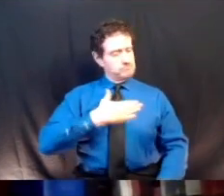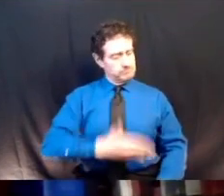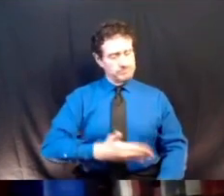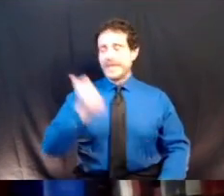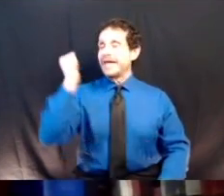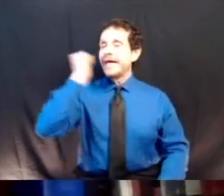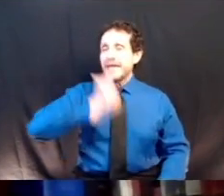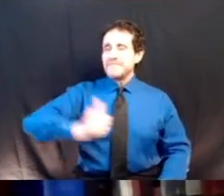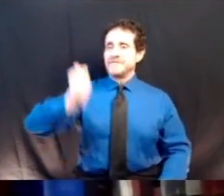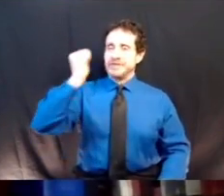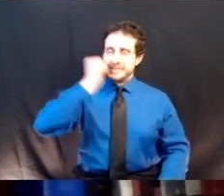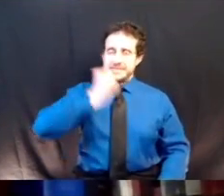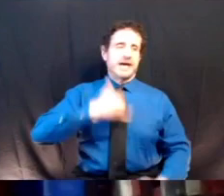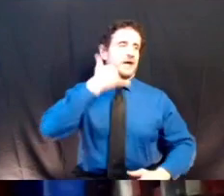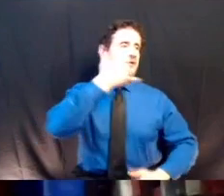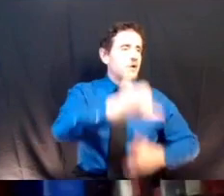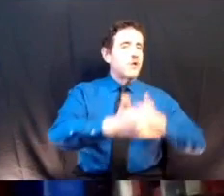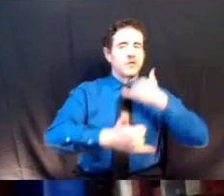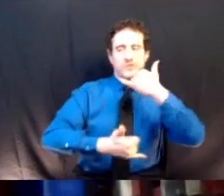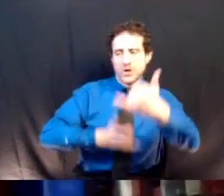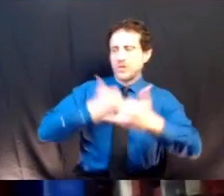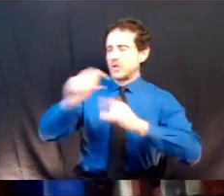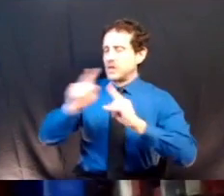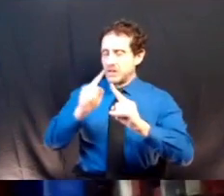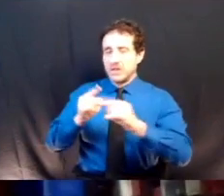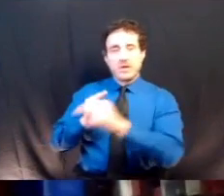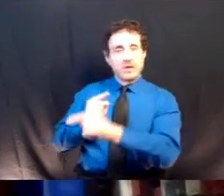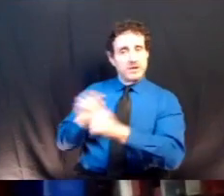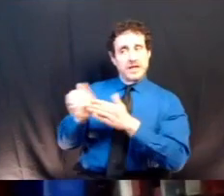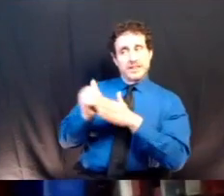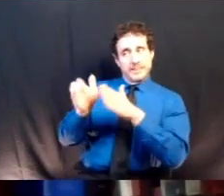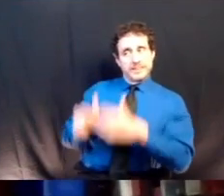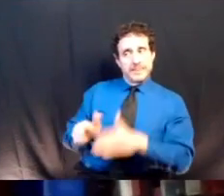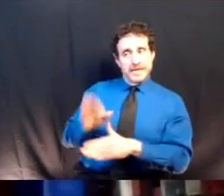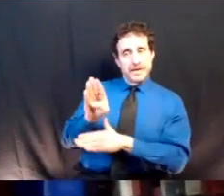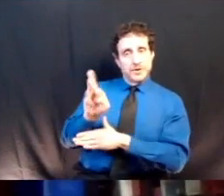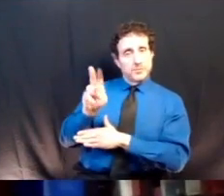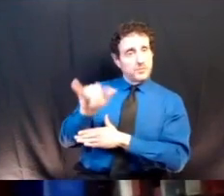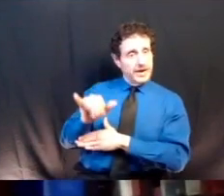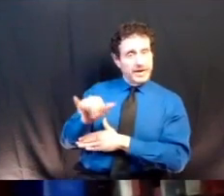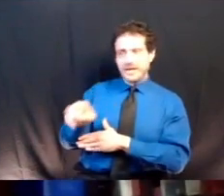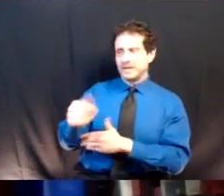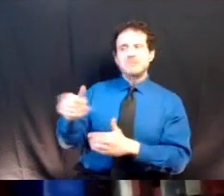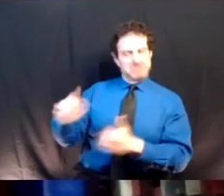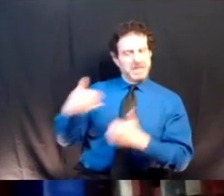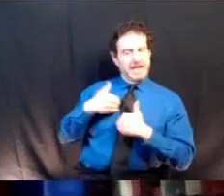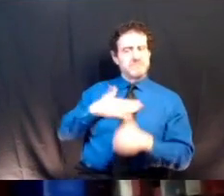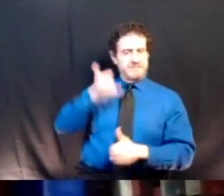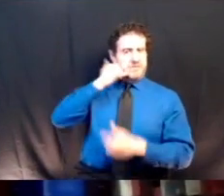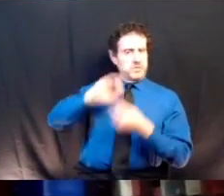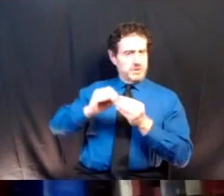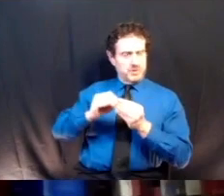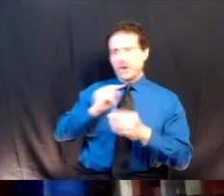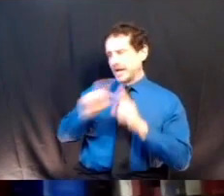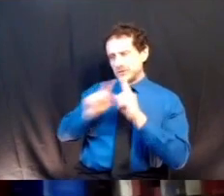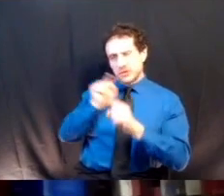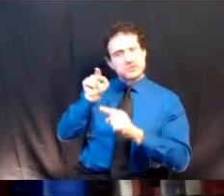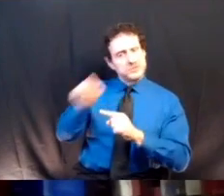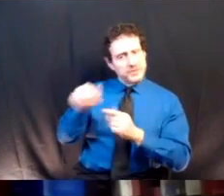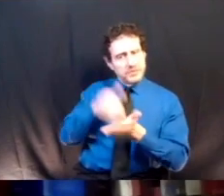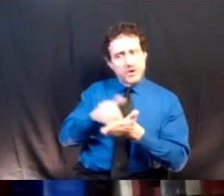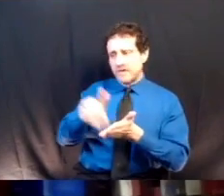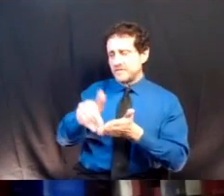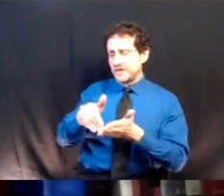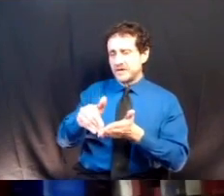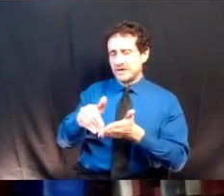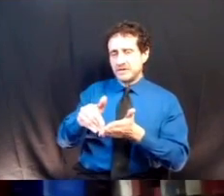single day. Indeed, Leader Brady has my number. I speak with him quite frequently. So there's no lack of communication. He knows where